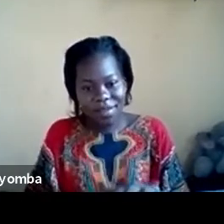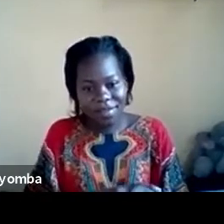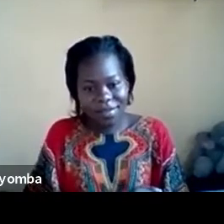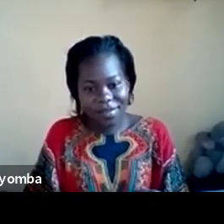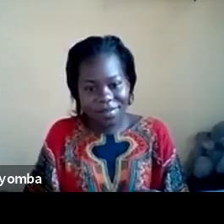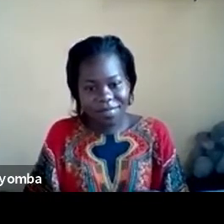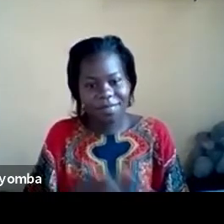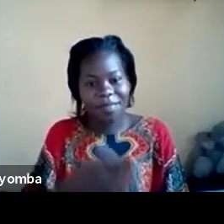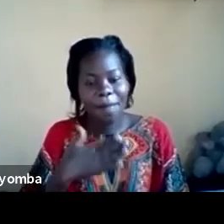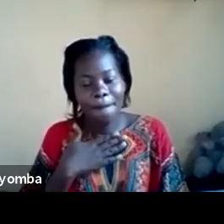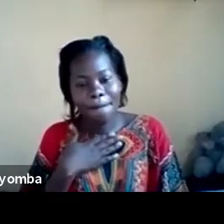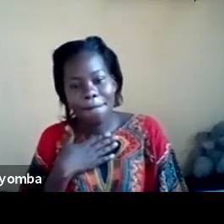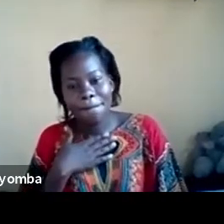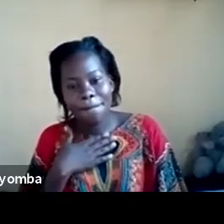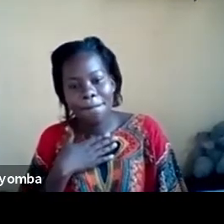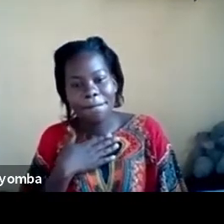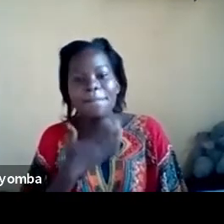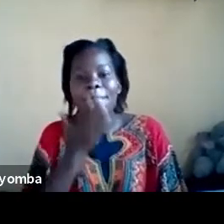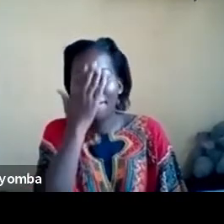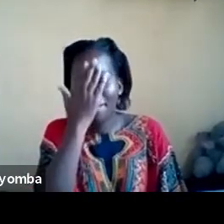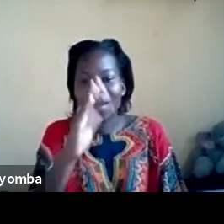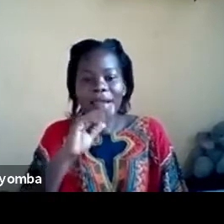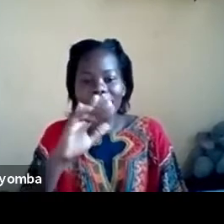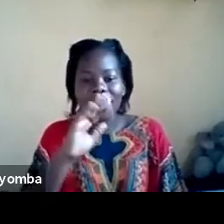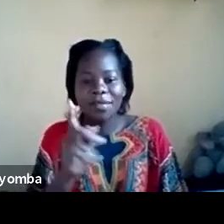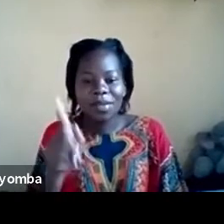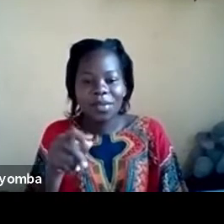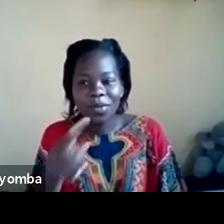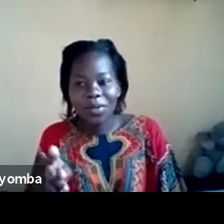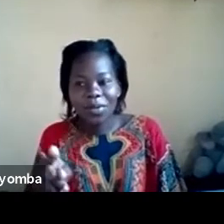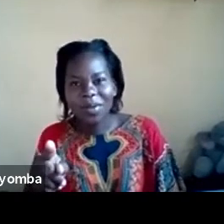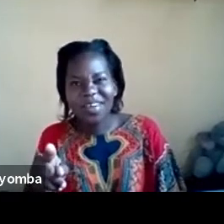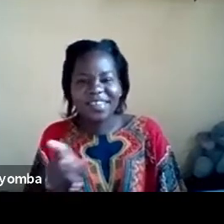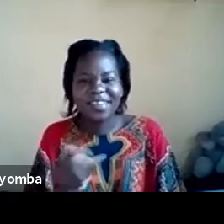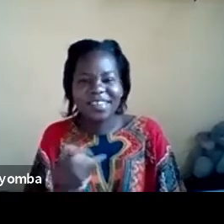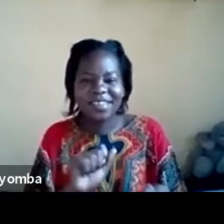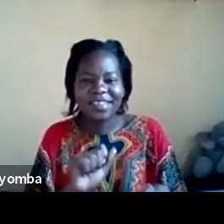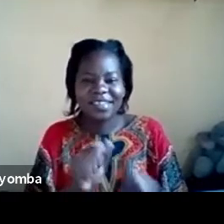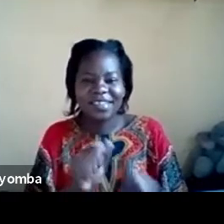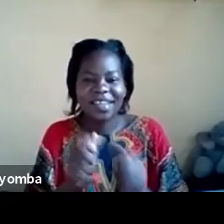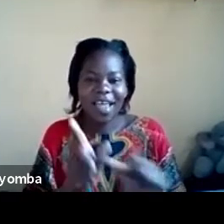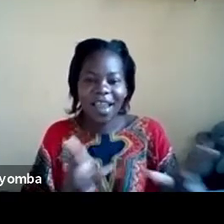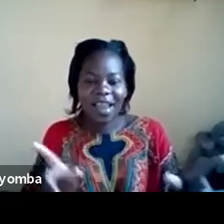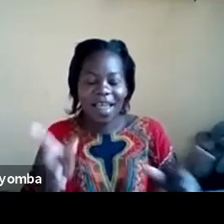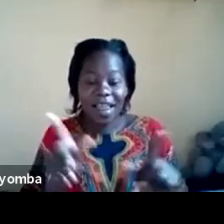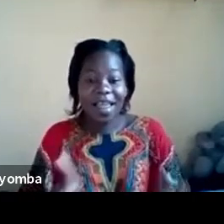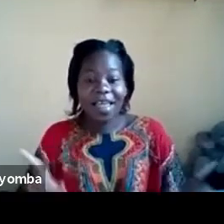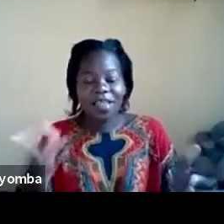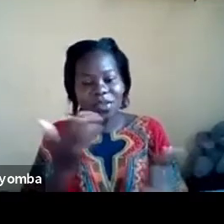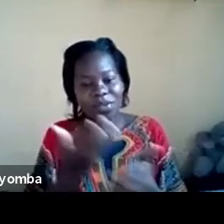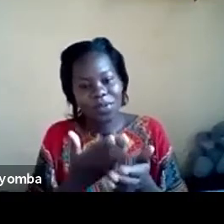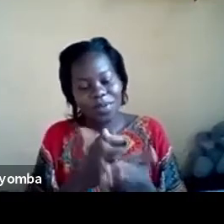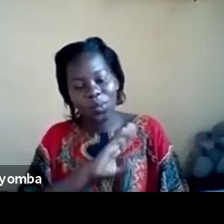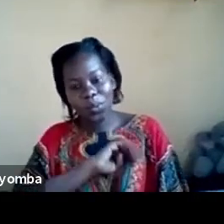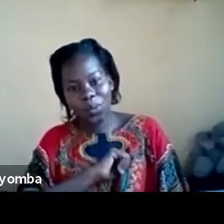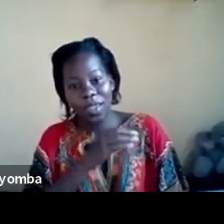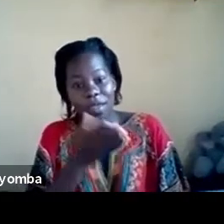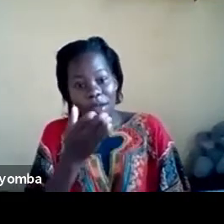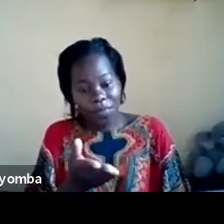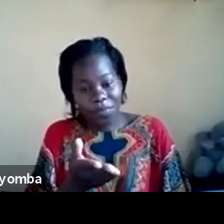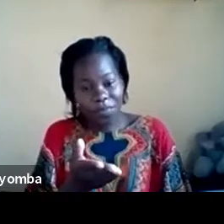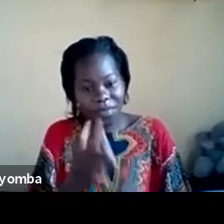And sometimes we use words like ahamabare and it can't figure out what ahamabare is. So please bear with us if it puts on things that you